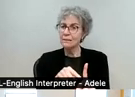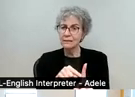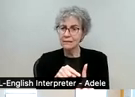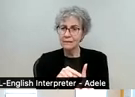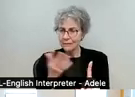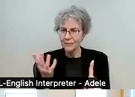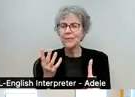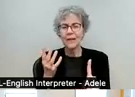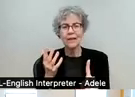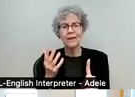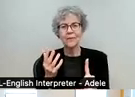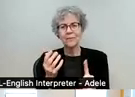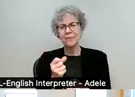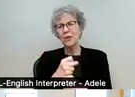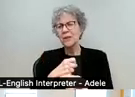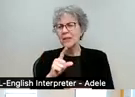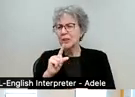that